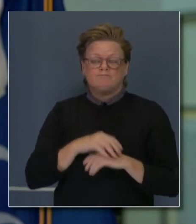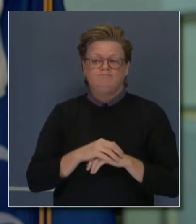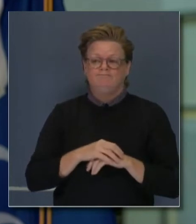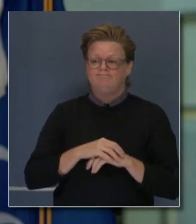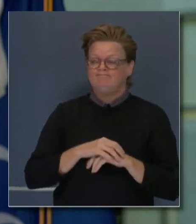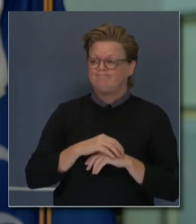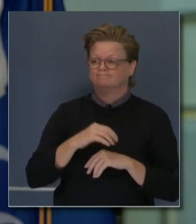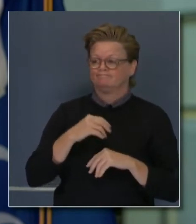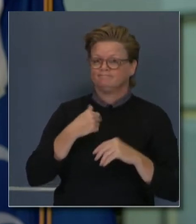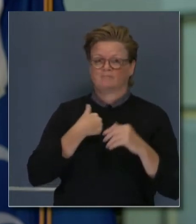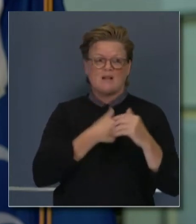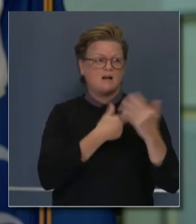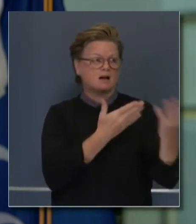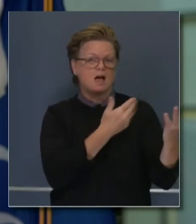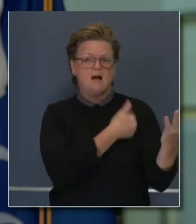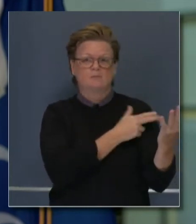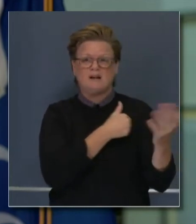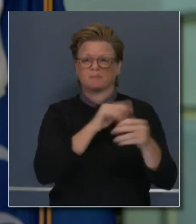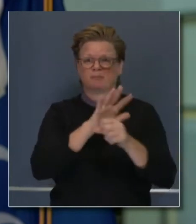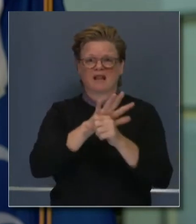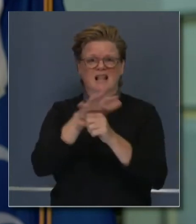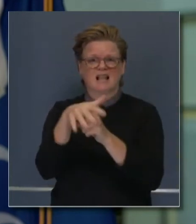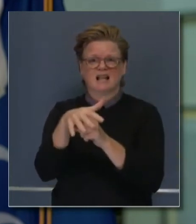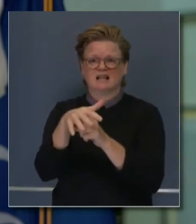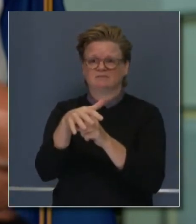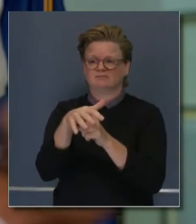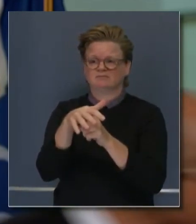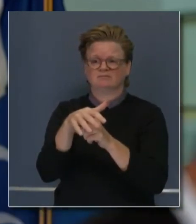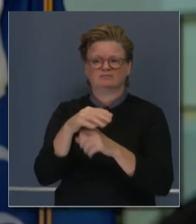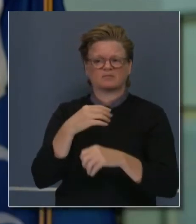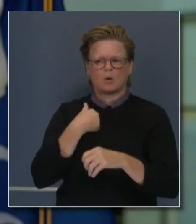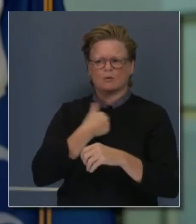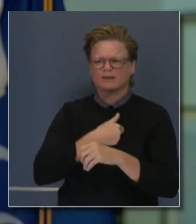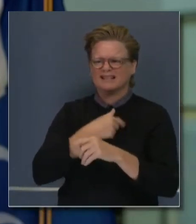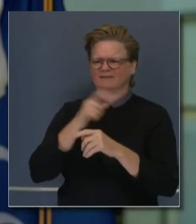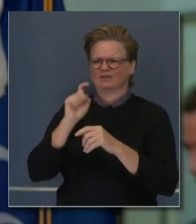ready if and when it's needed in the future.